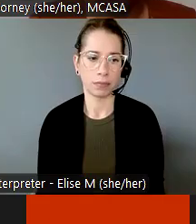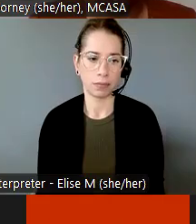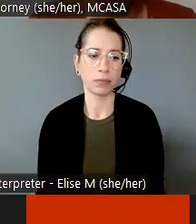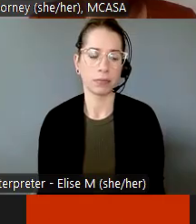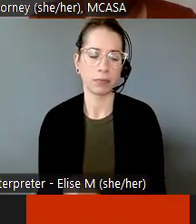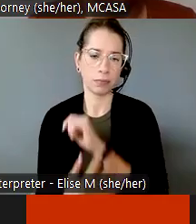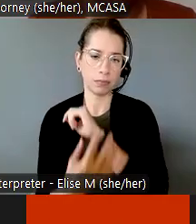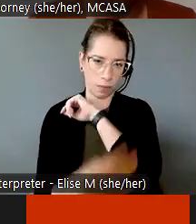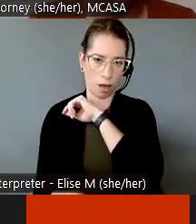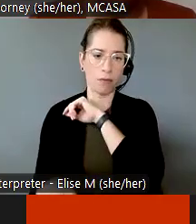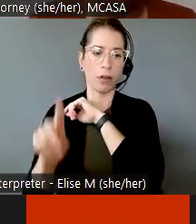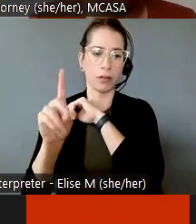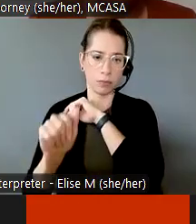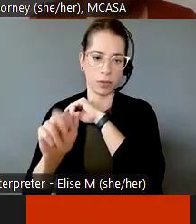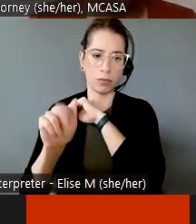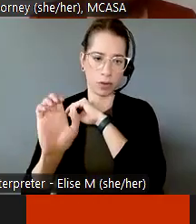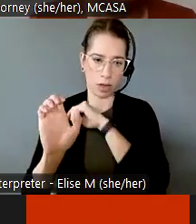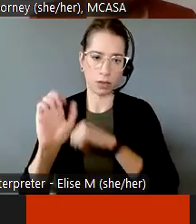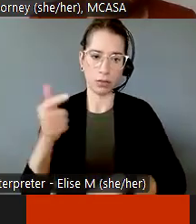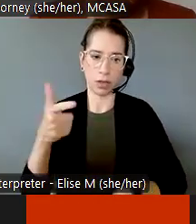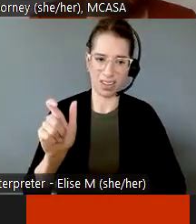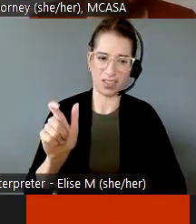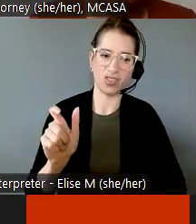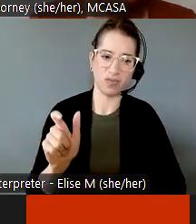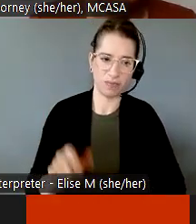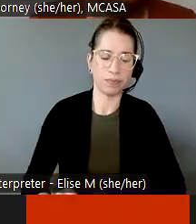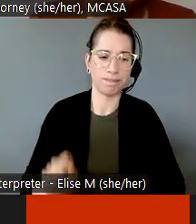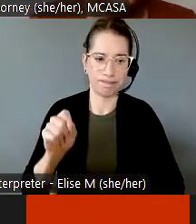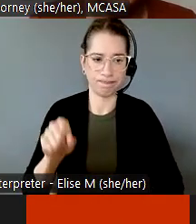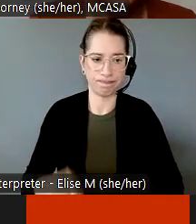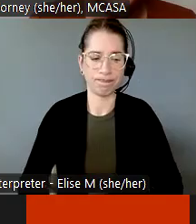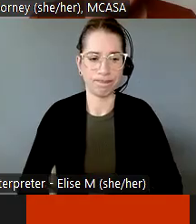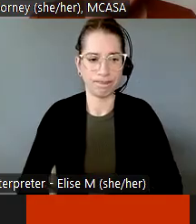Poverty, disability, race, age, mhm,